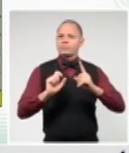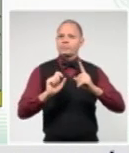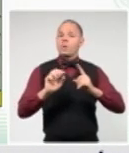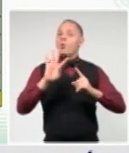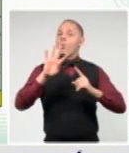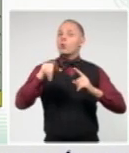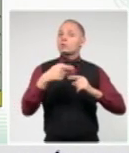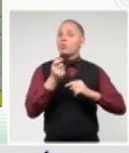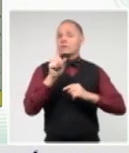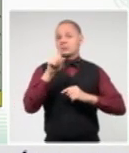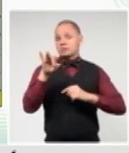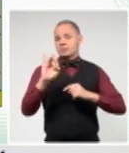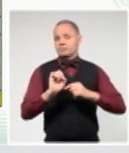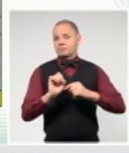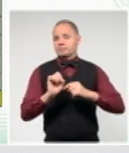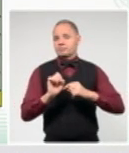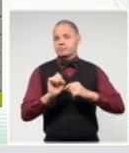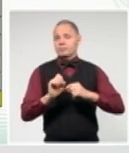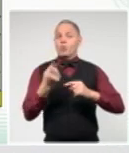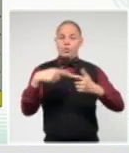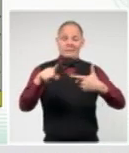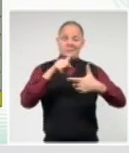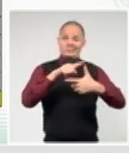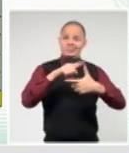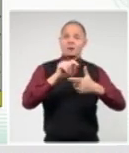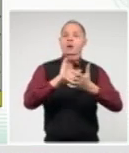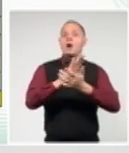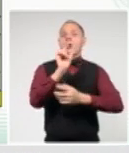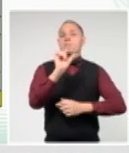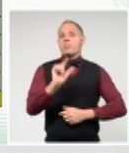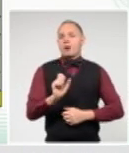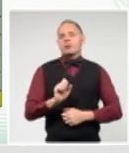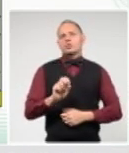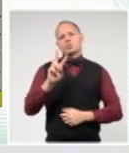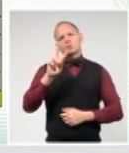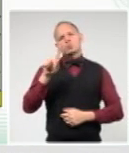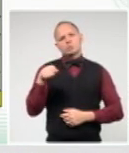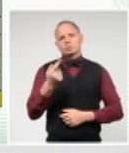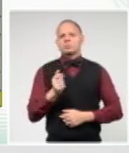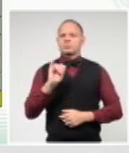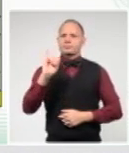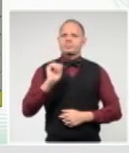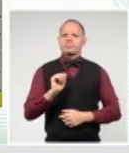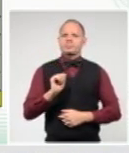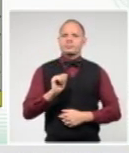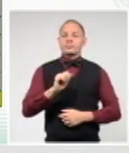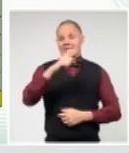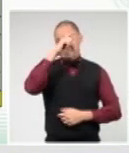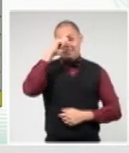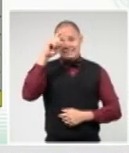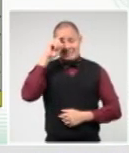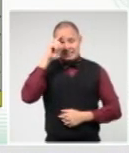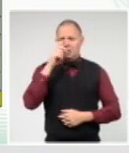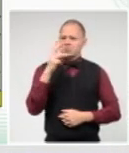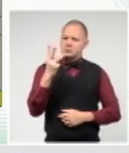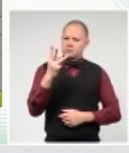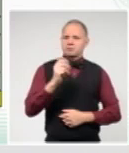Matanzas rate rises to 4.17. Pinar del Rio has a rate of